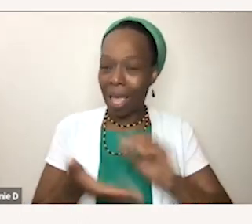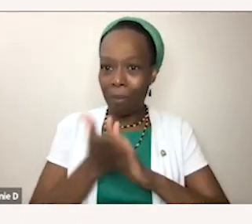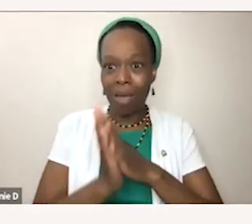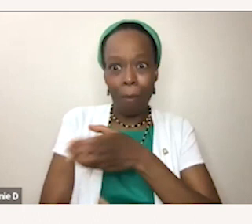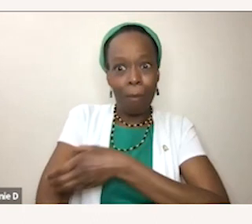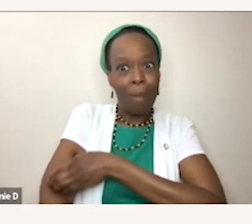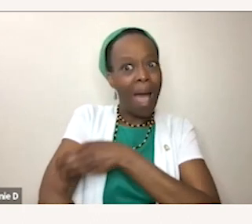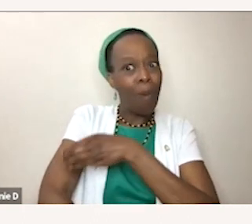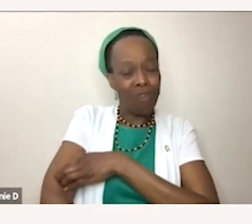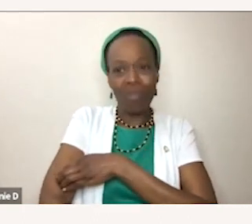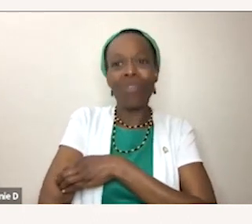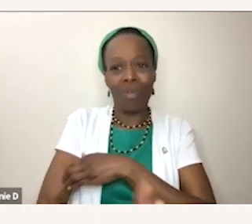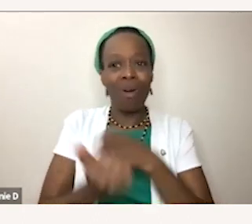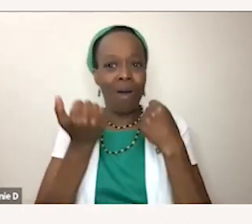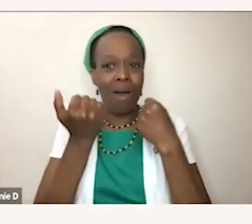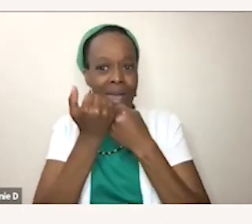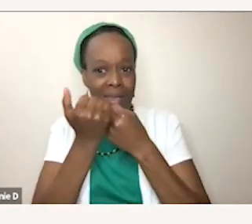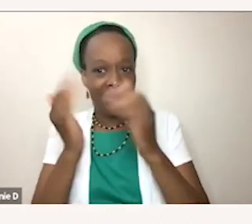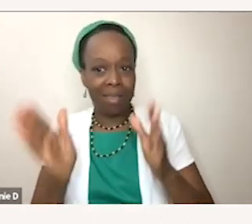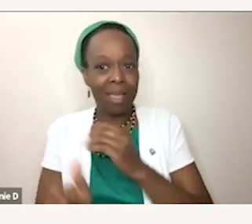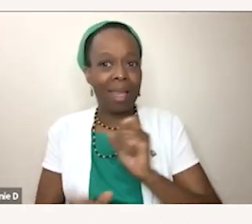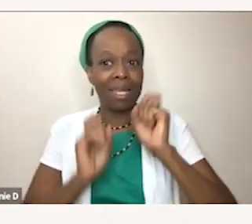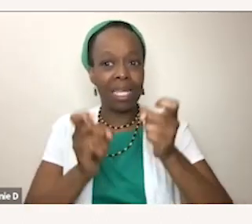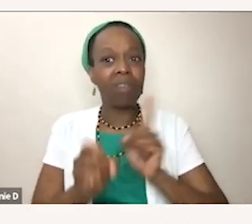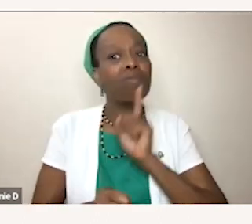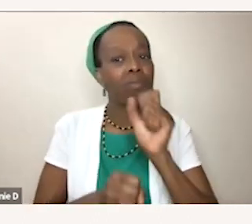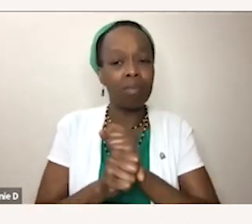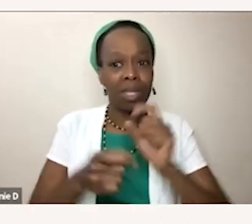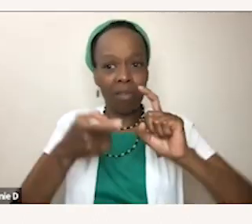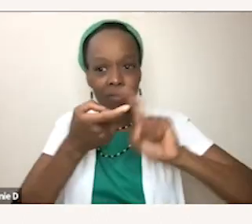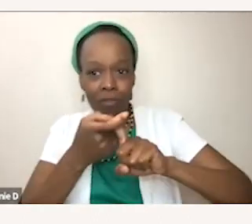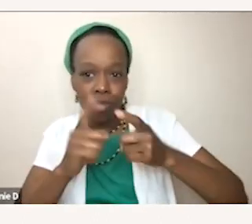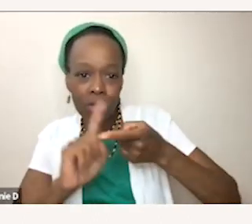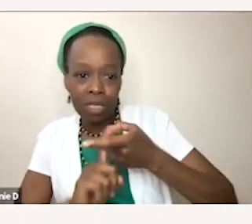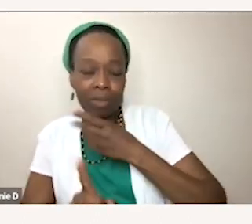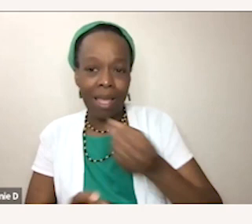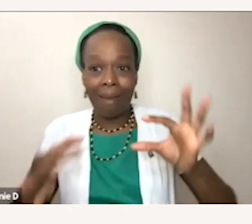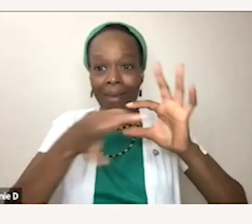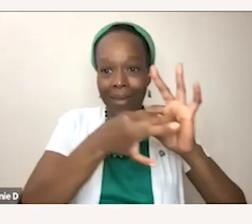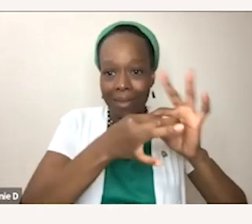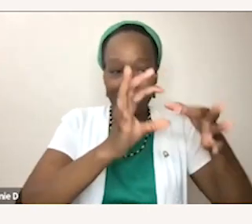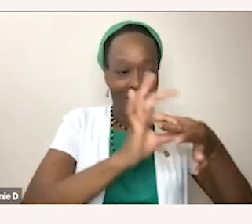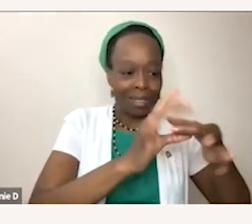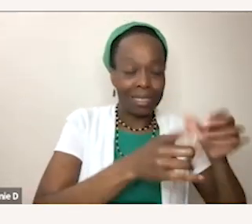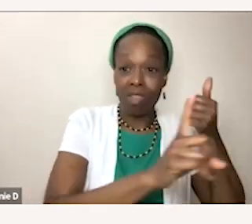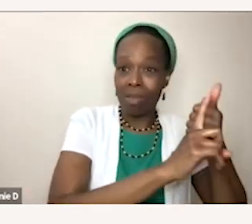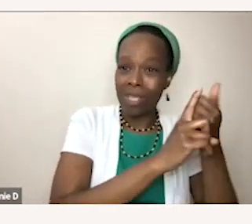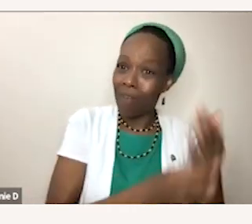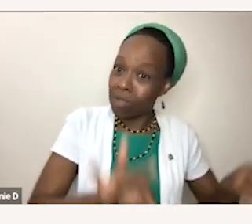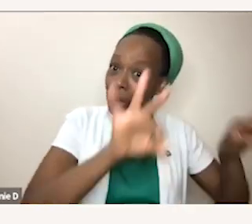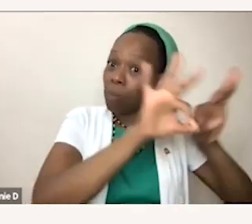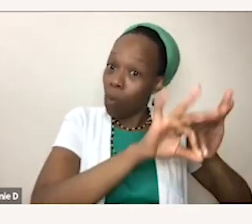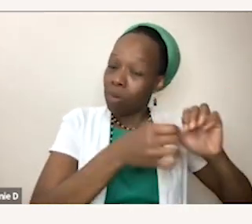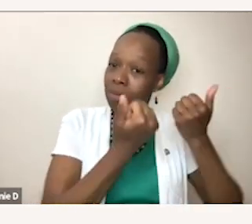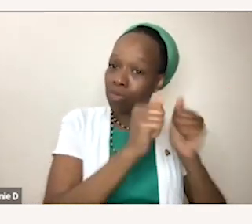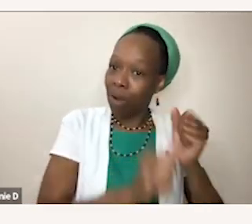allies. And they can give true friendships and genuine connections. And this is crucially important, understanding, you know, how do students create